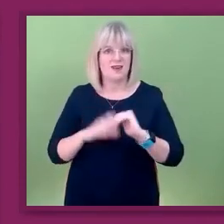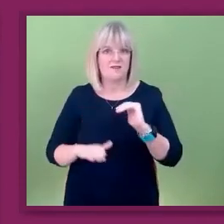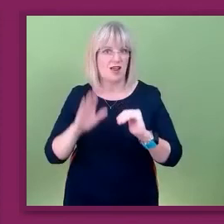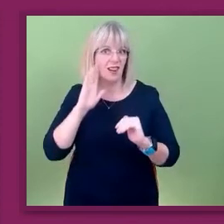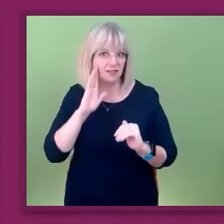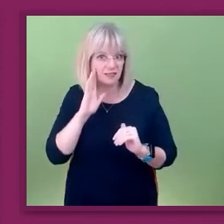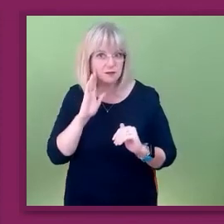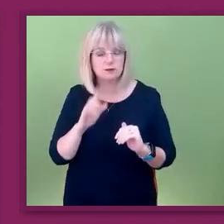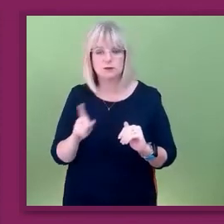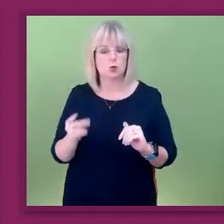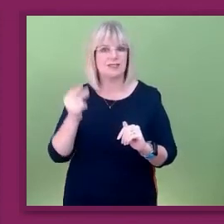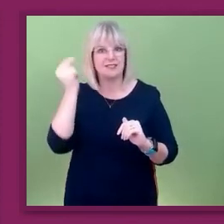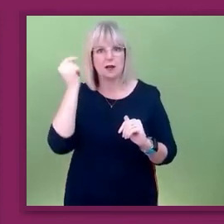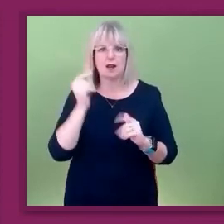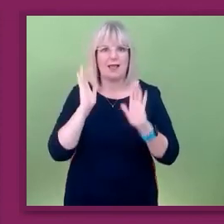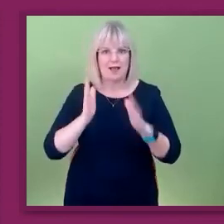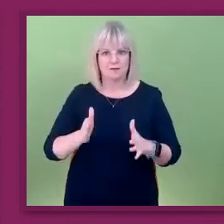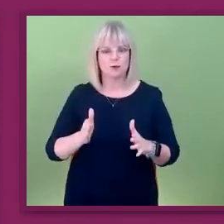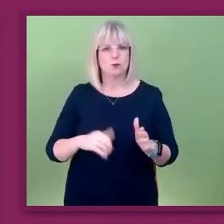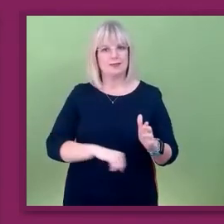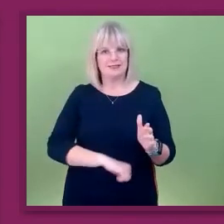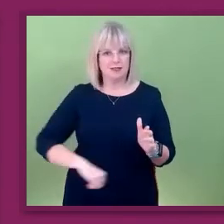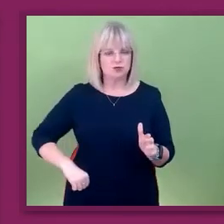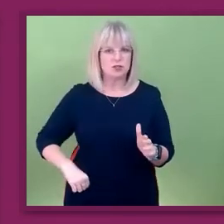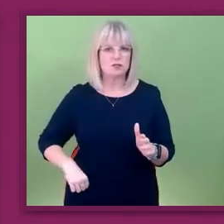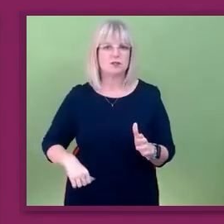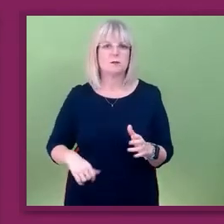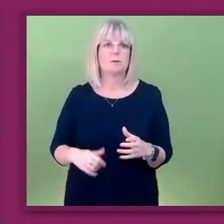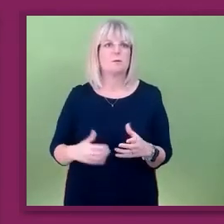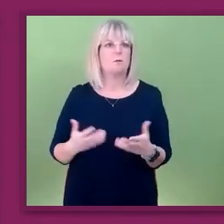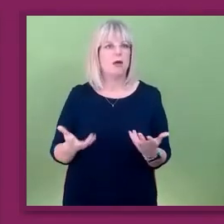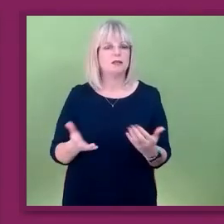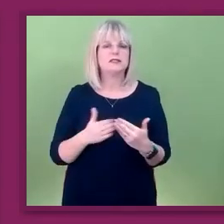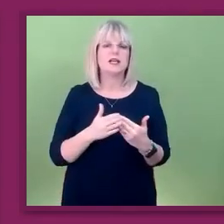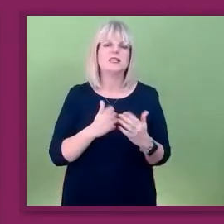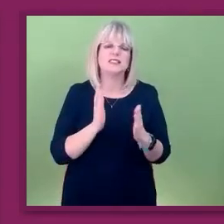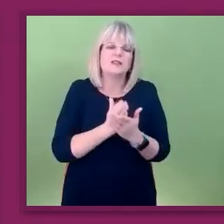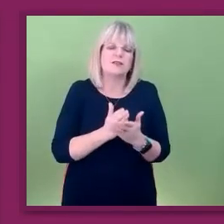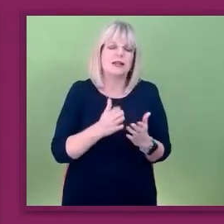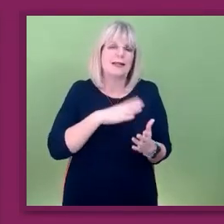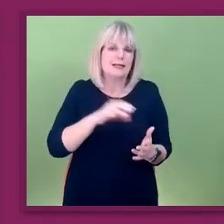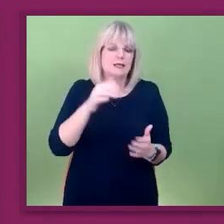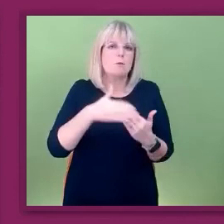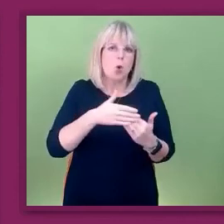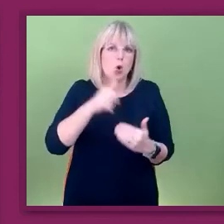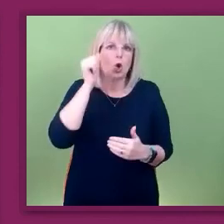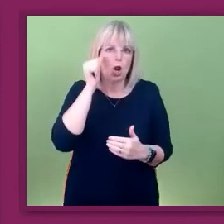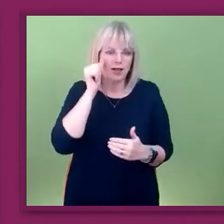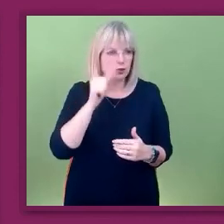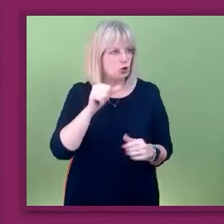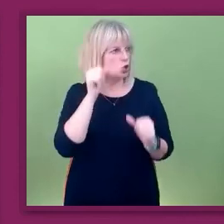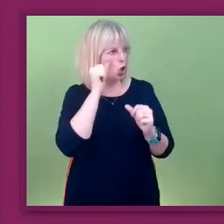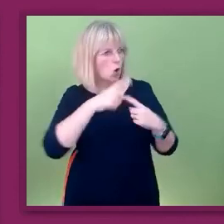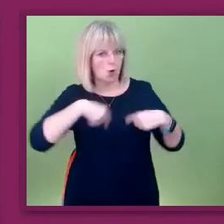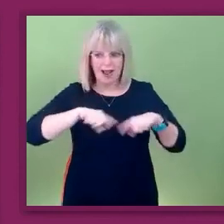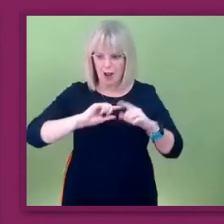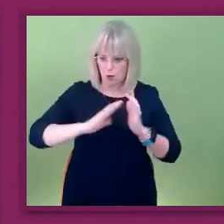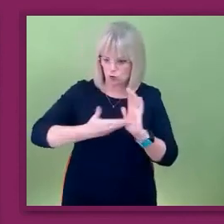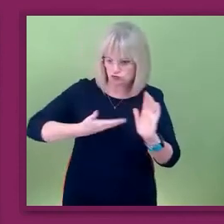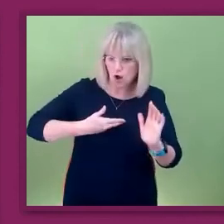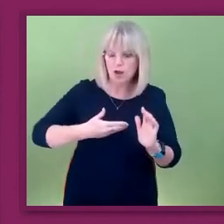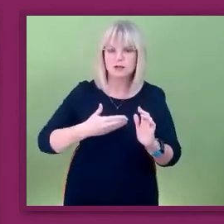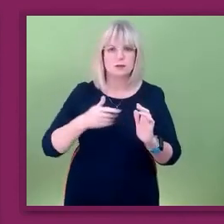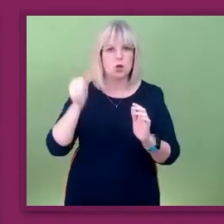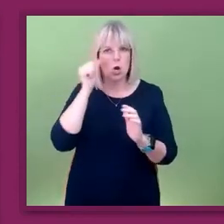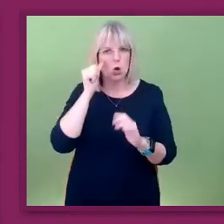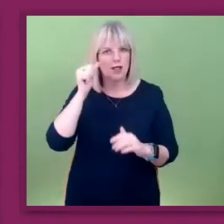C-section. But definitely more knowledge around, knowing our rights, knowing what options there are needs to be a factor considered